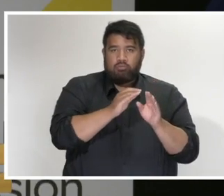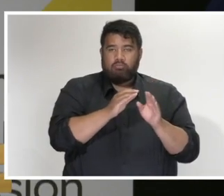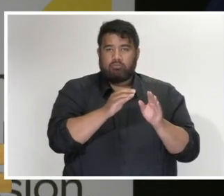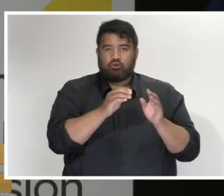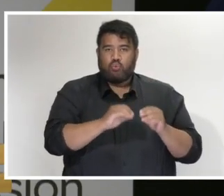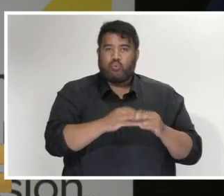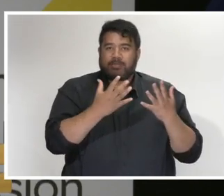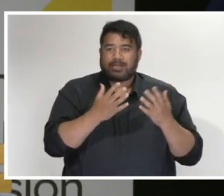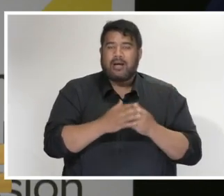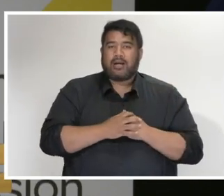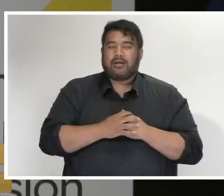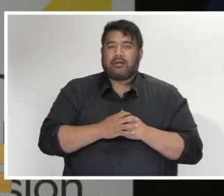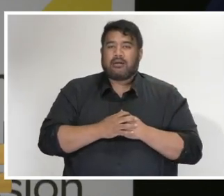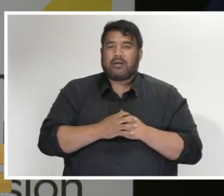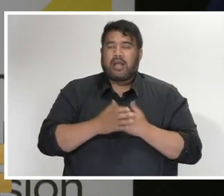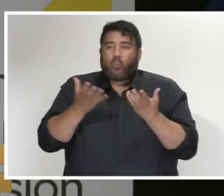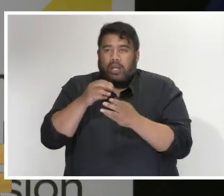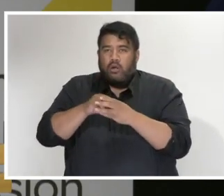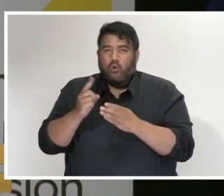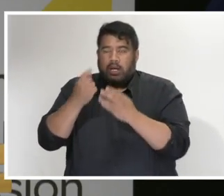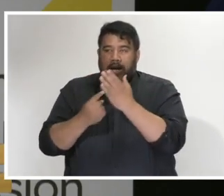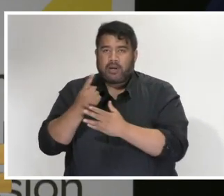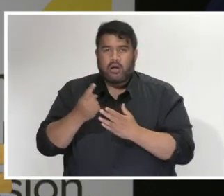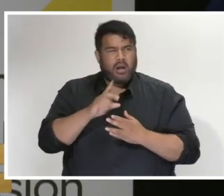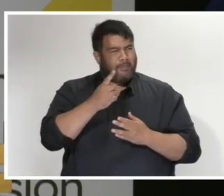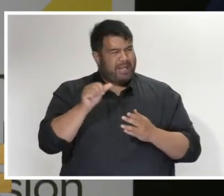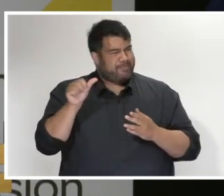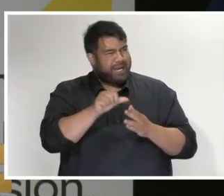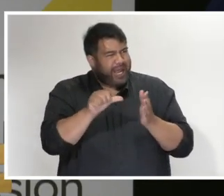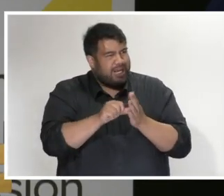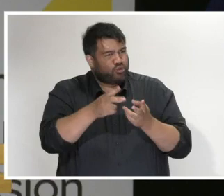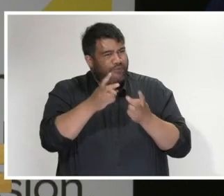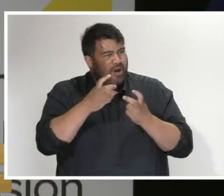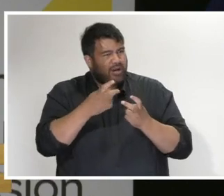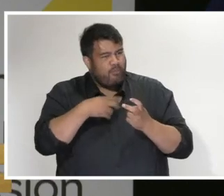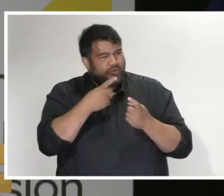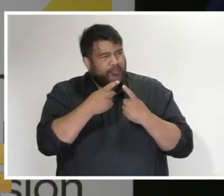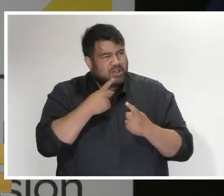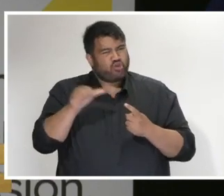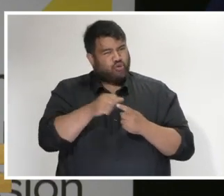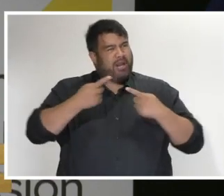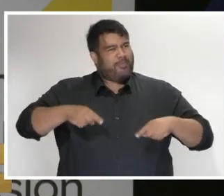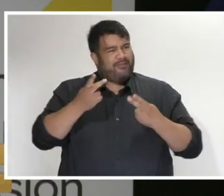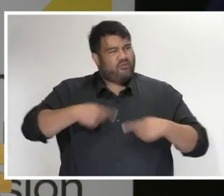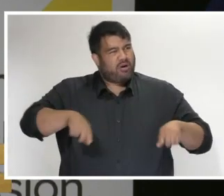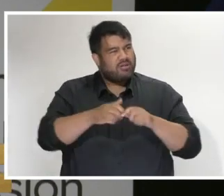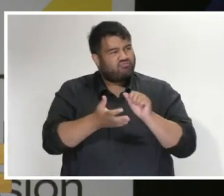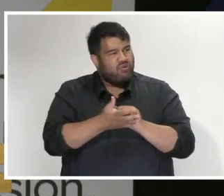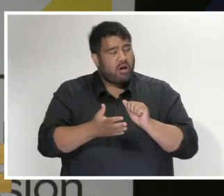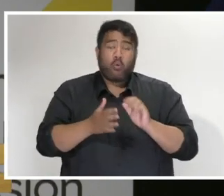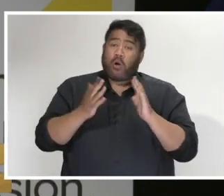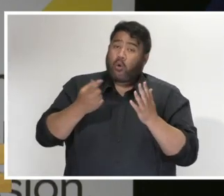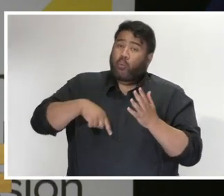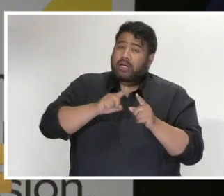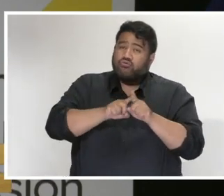Information's been quite hard to come by. Shouldn't it be easier for the public and the media to find it? Well, we are trying to provide an overview of each